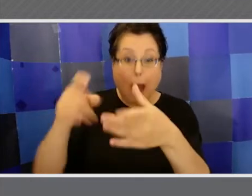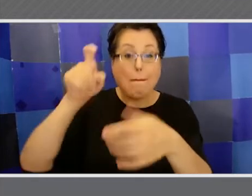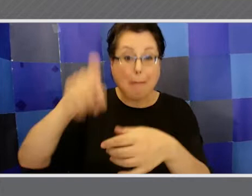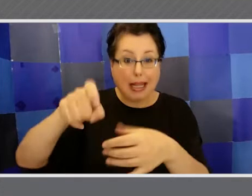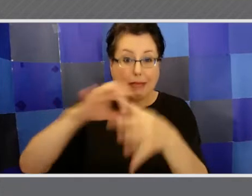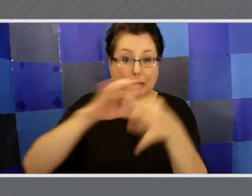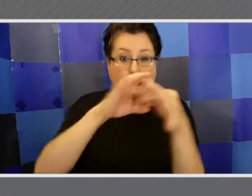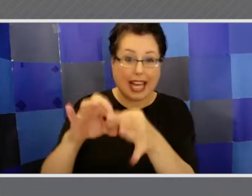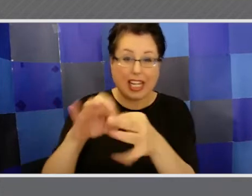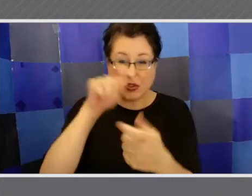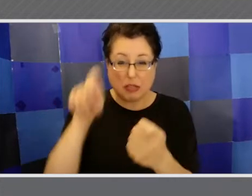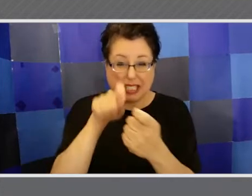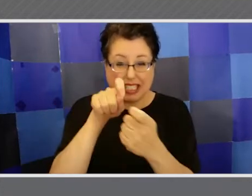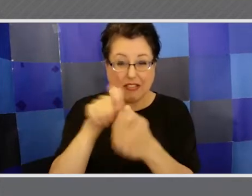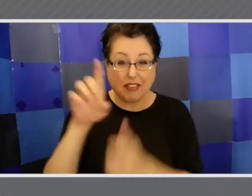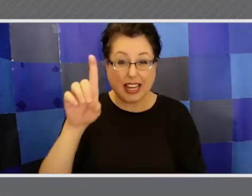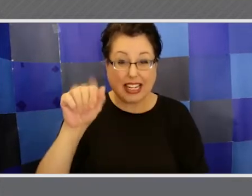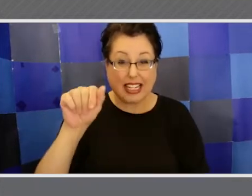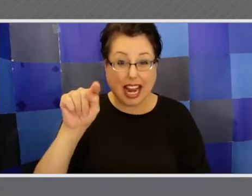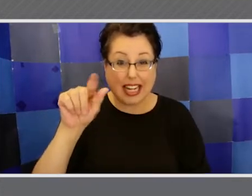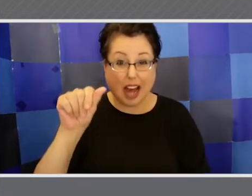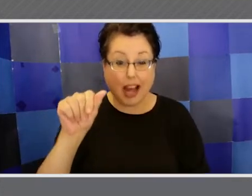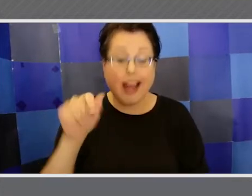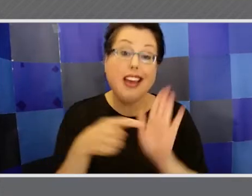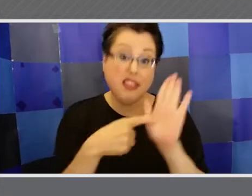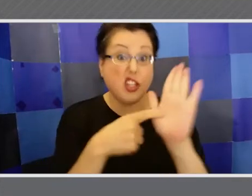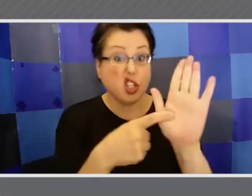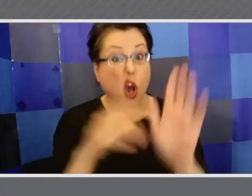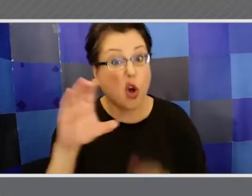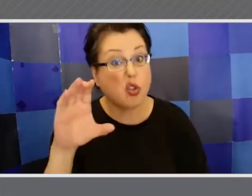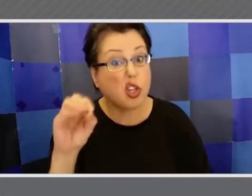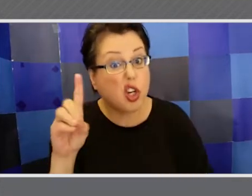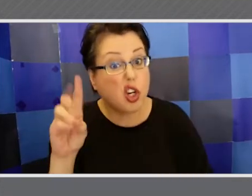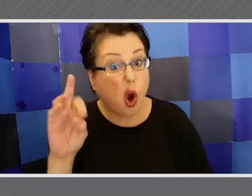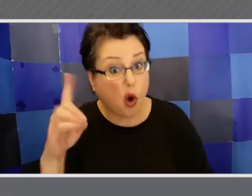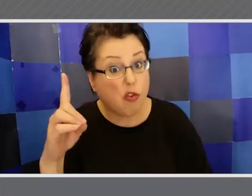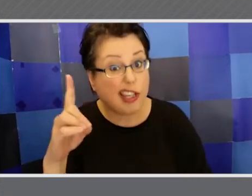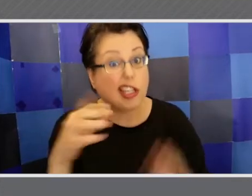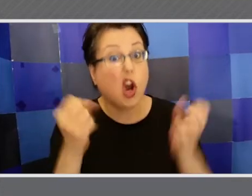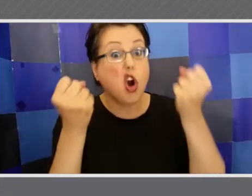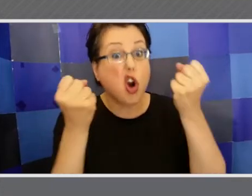figures that show that COVID really was the cause of some of these issues.